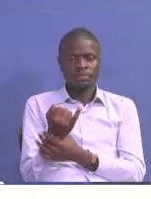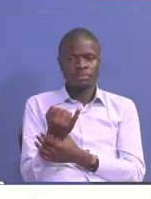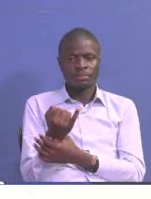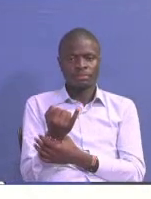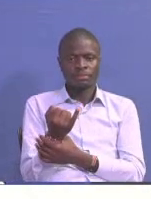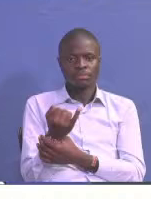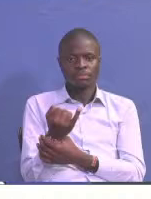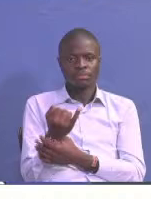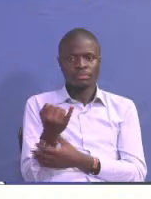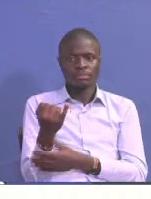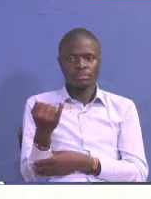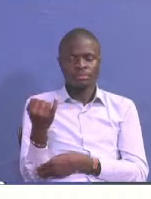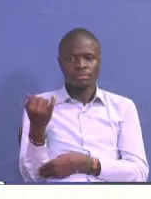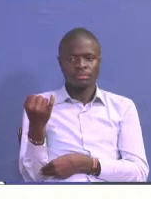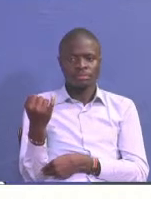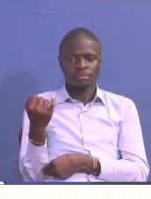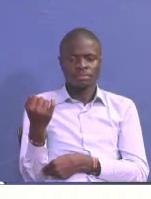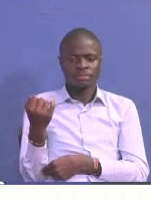There is,